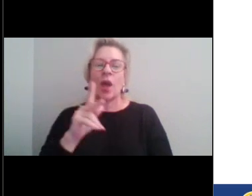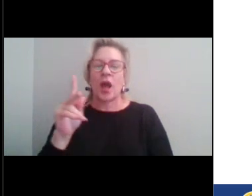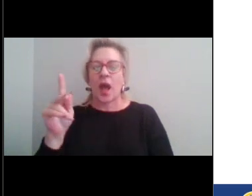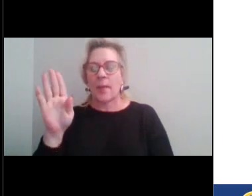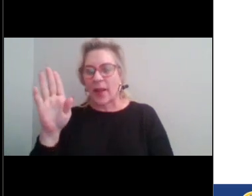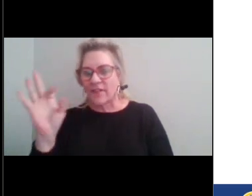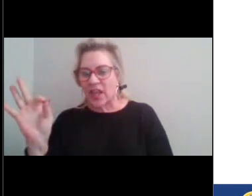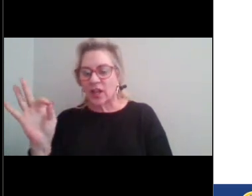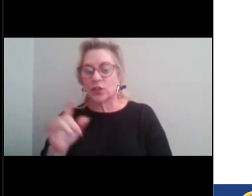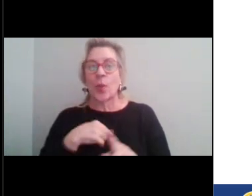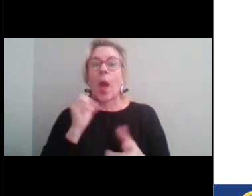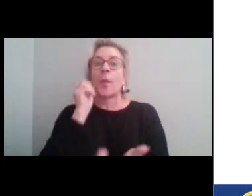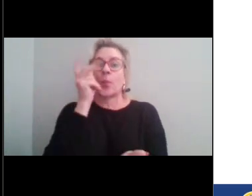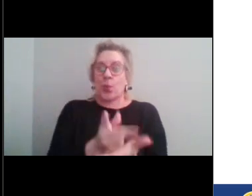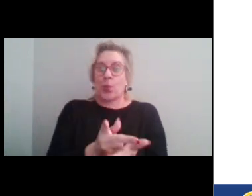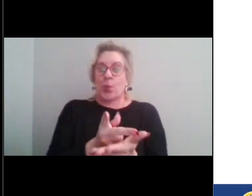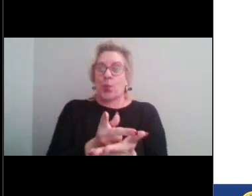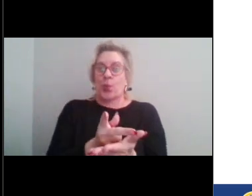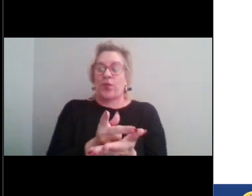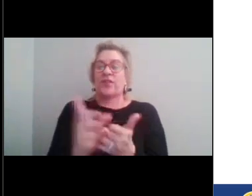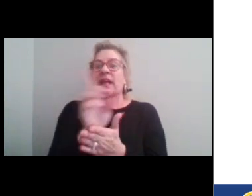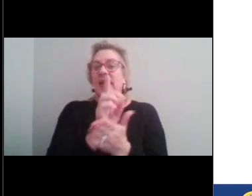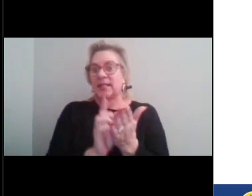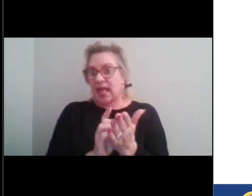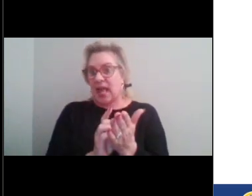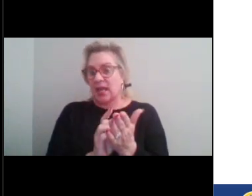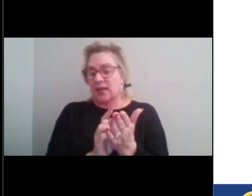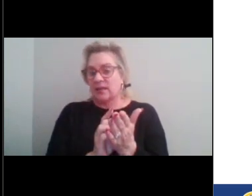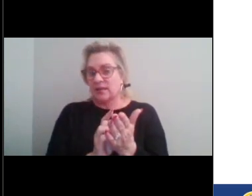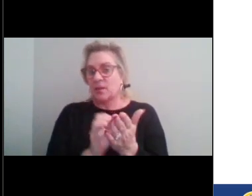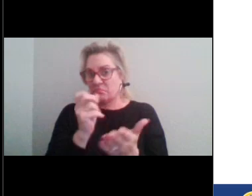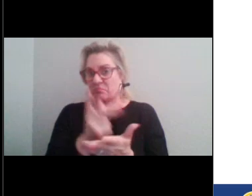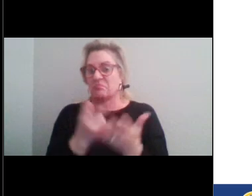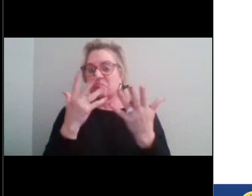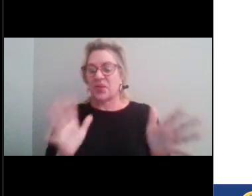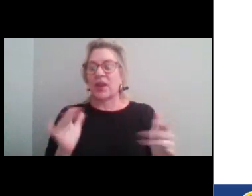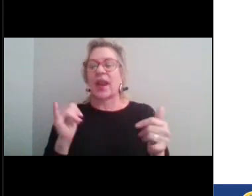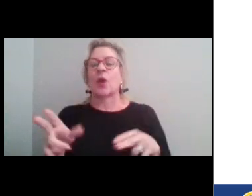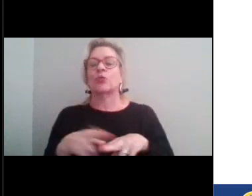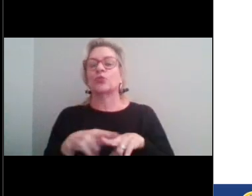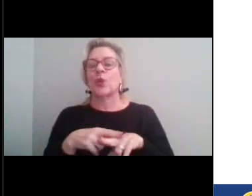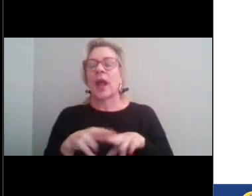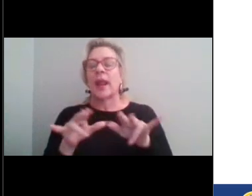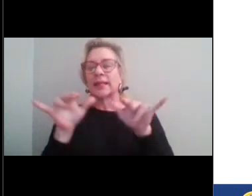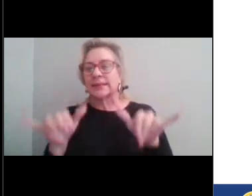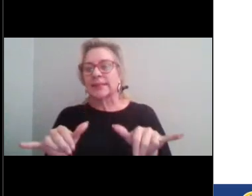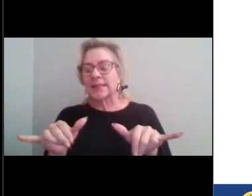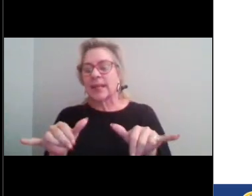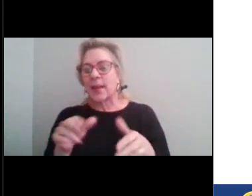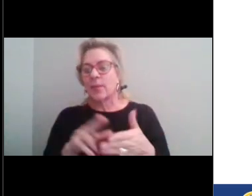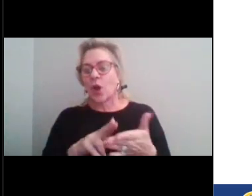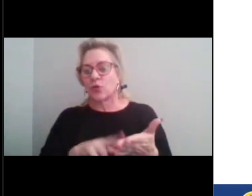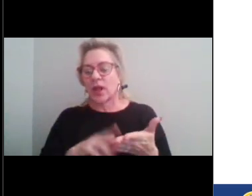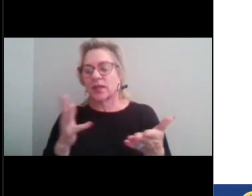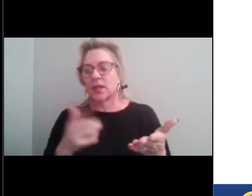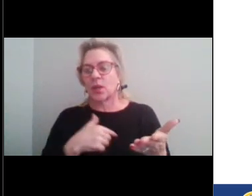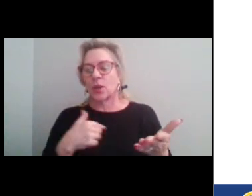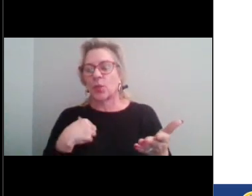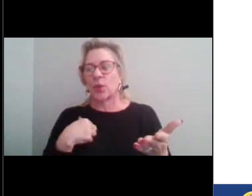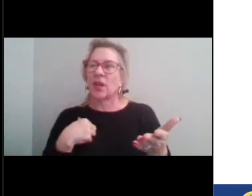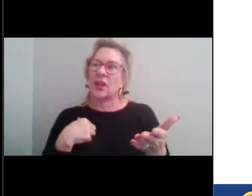design contract this year. And our track and systems contract, we are